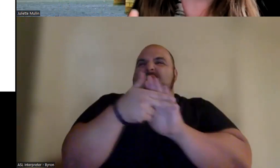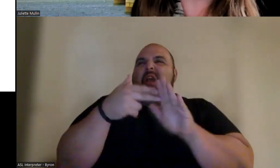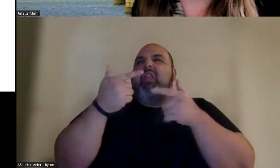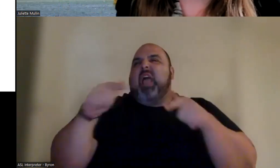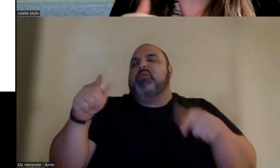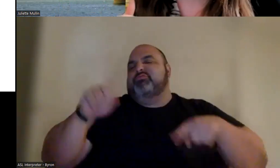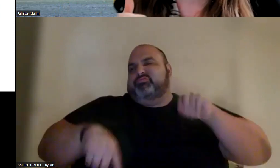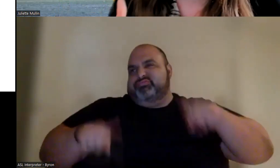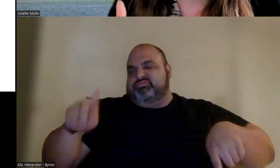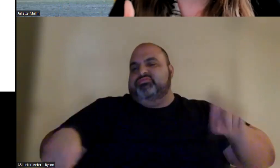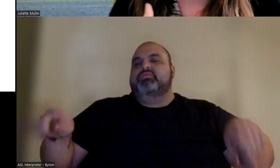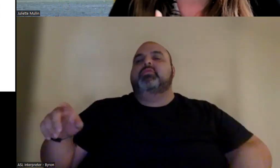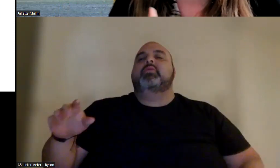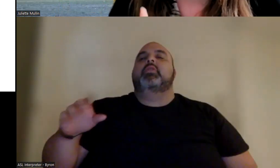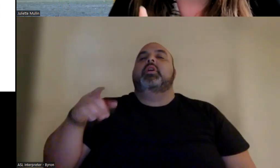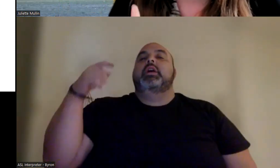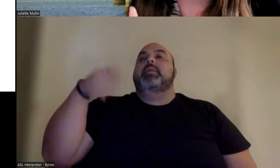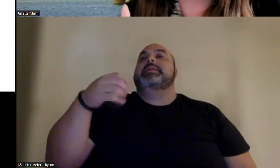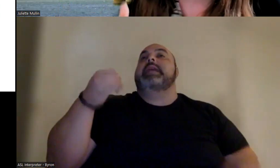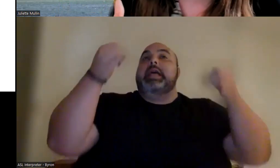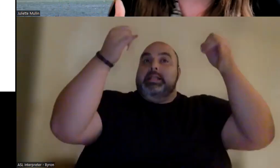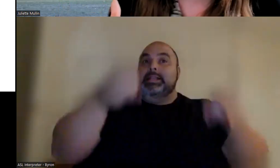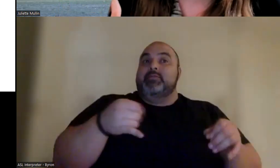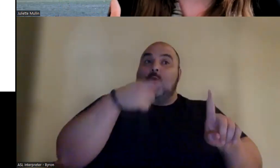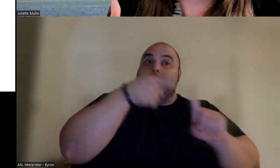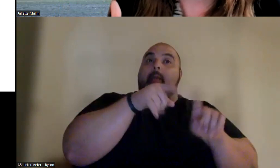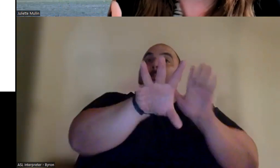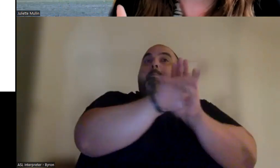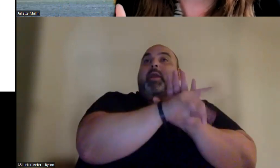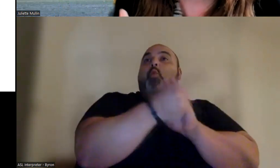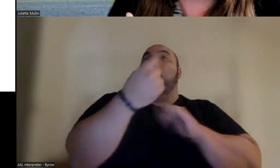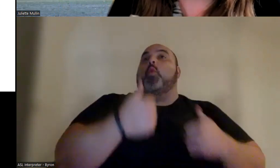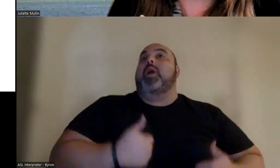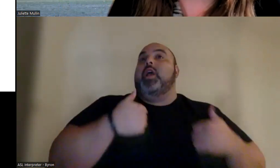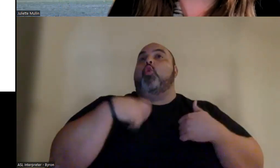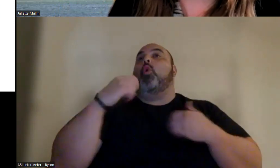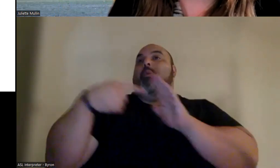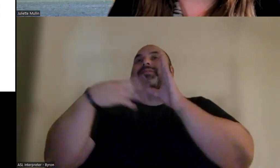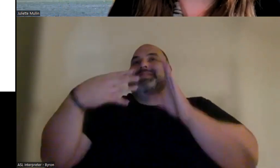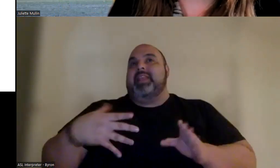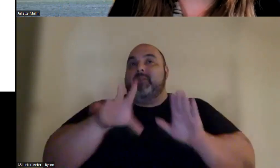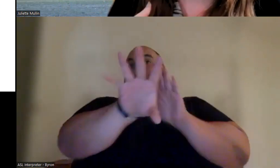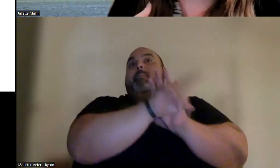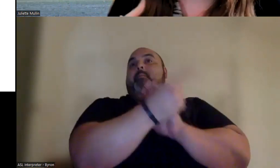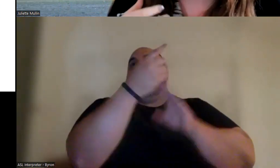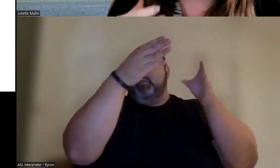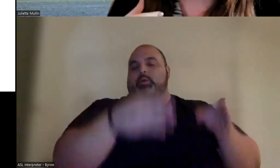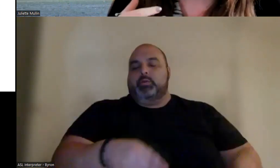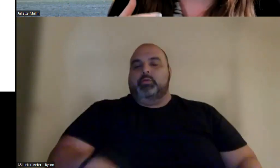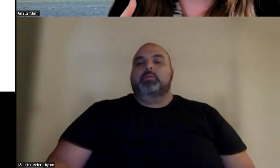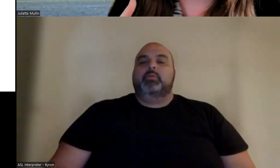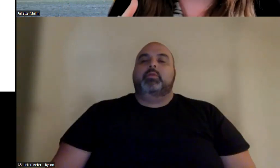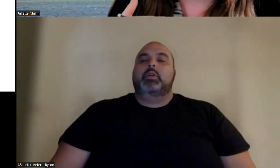vary, and this is an individual designated by a resident or their representative, and it